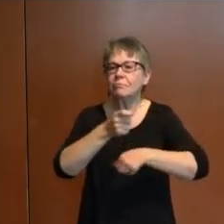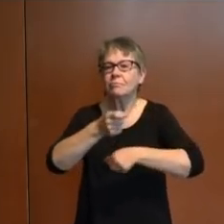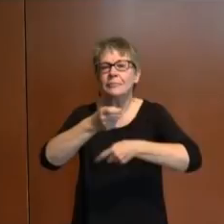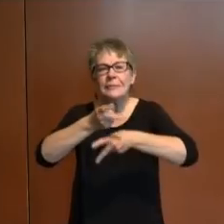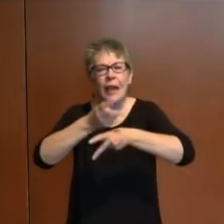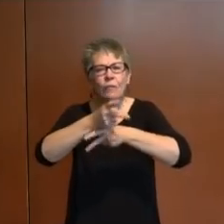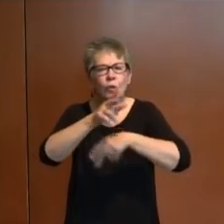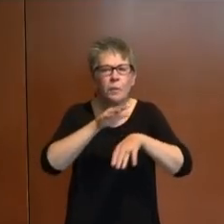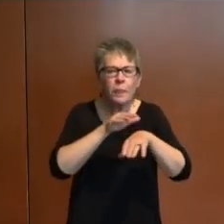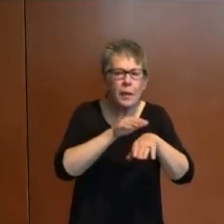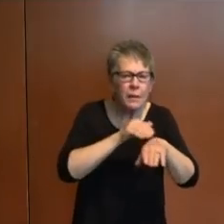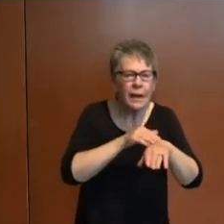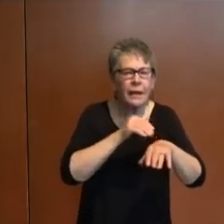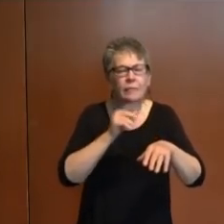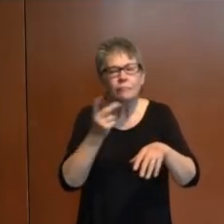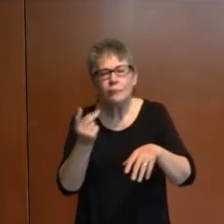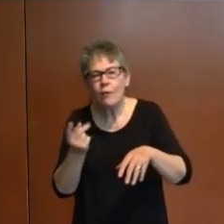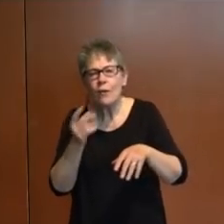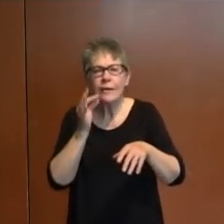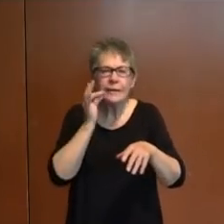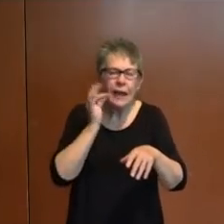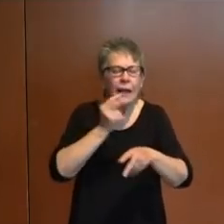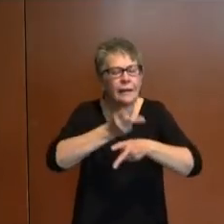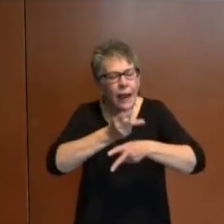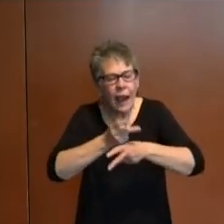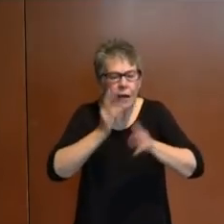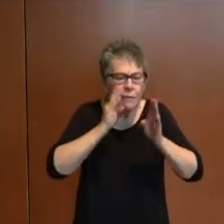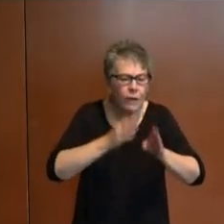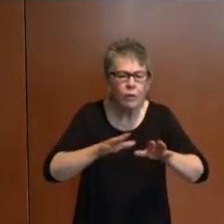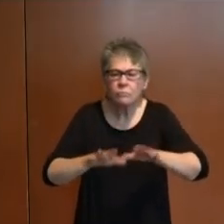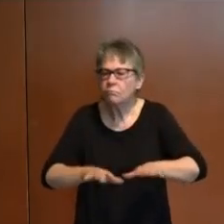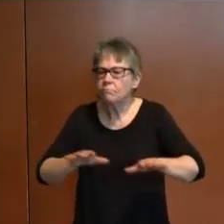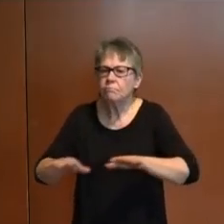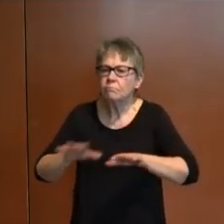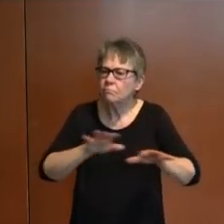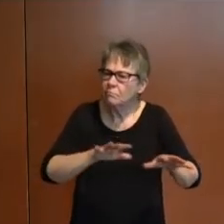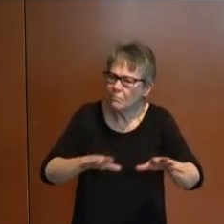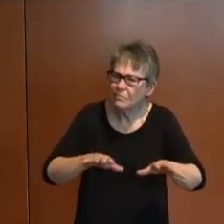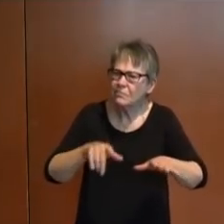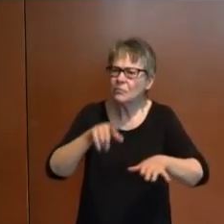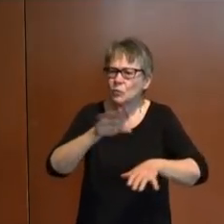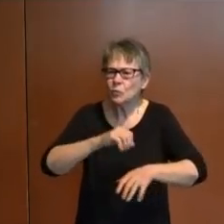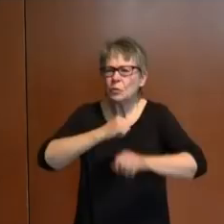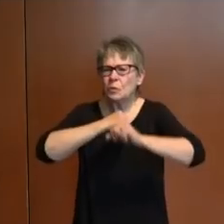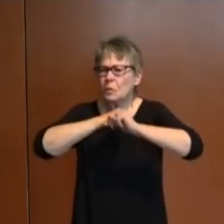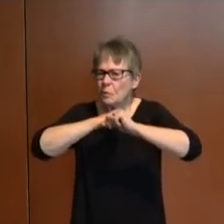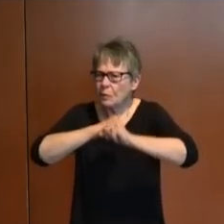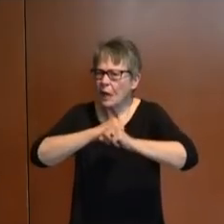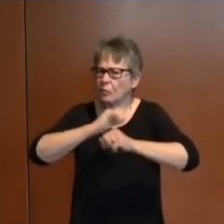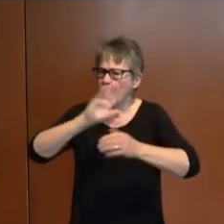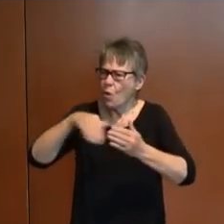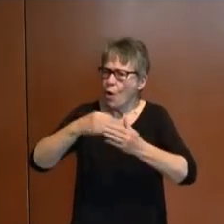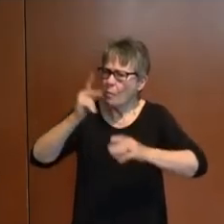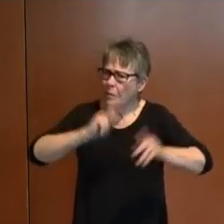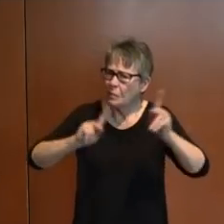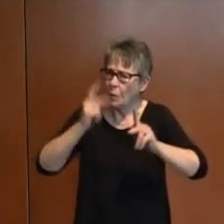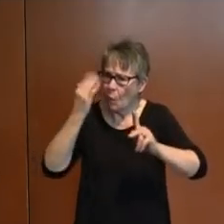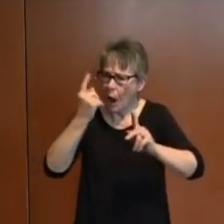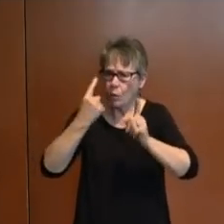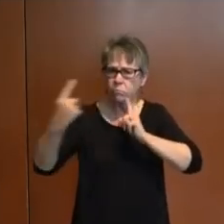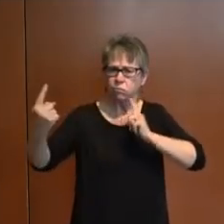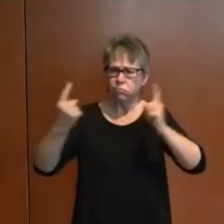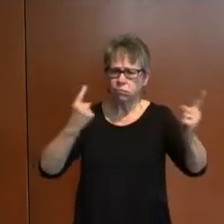protect not only your own health, but also to protect the residents of New Jersey. And for that, we are thankful.